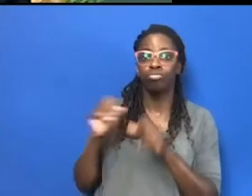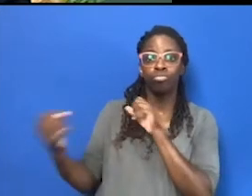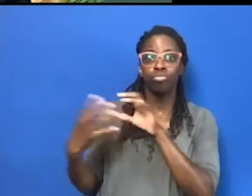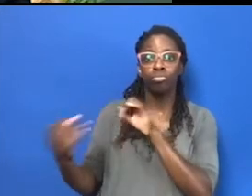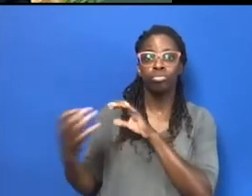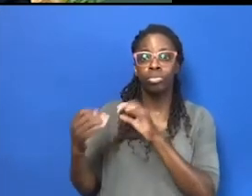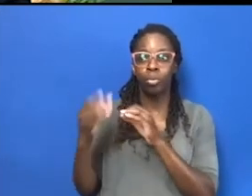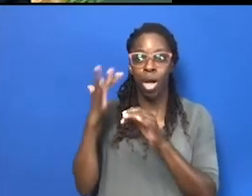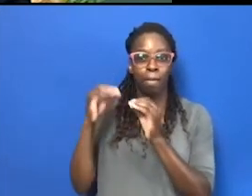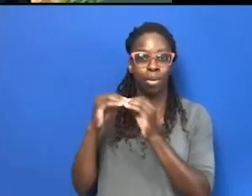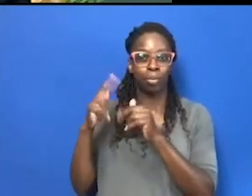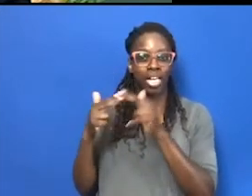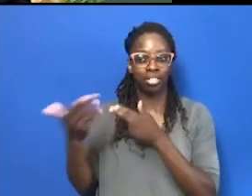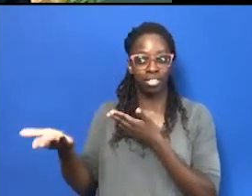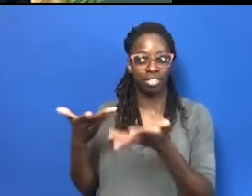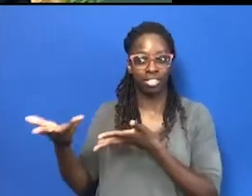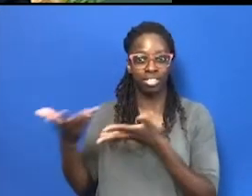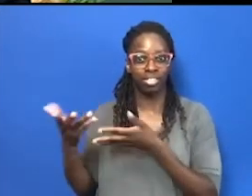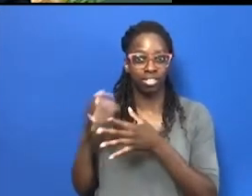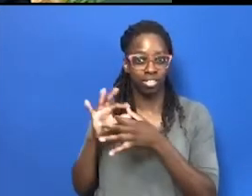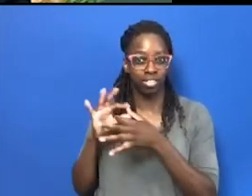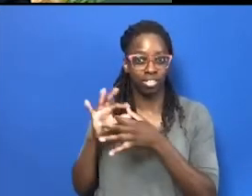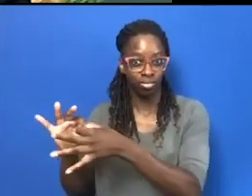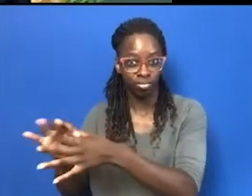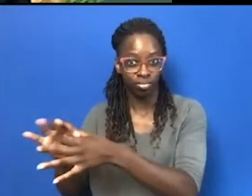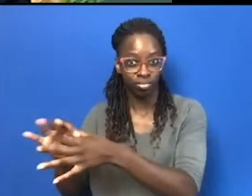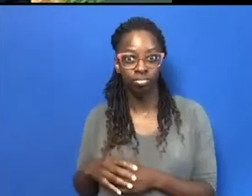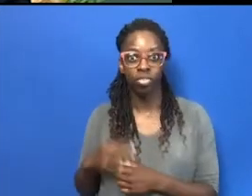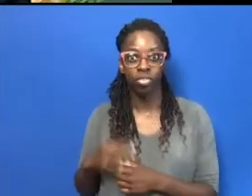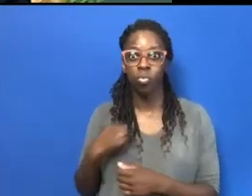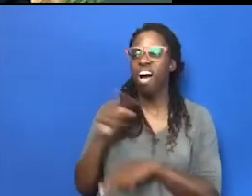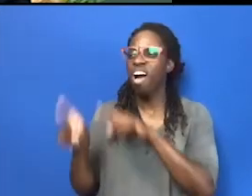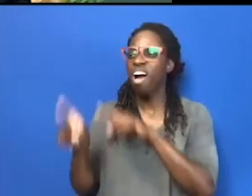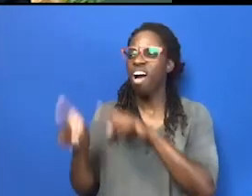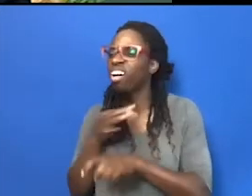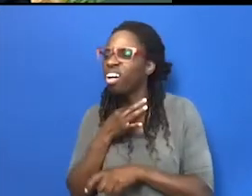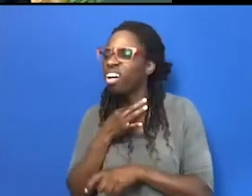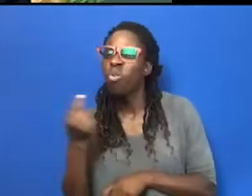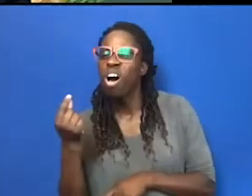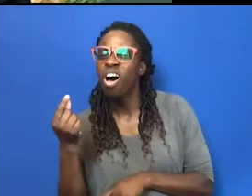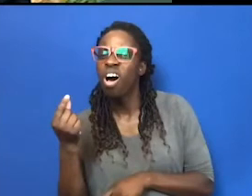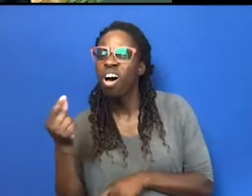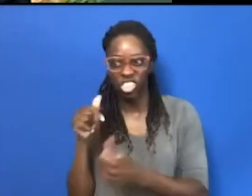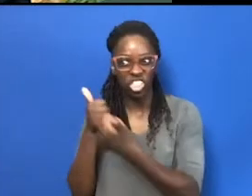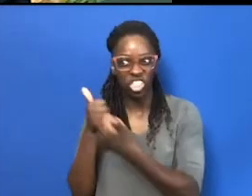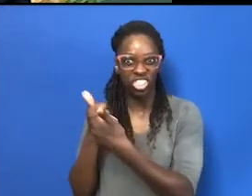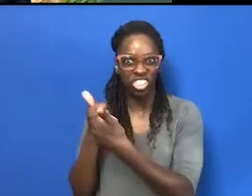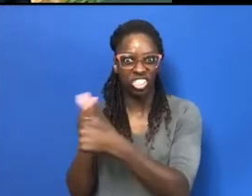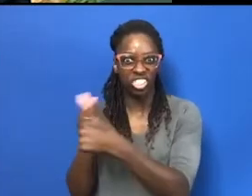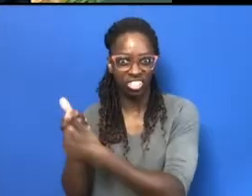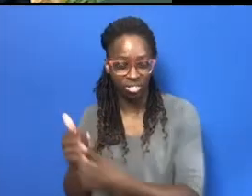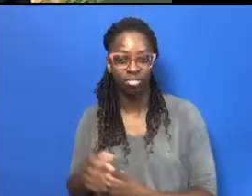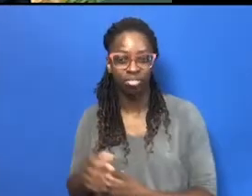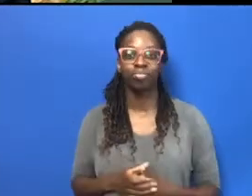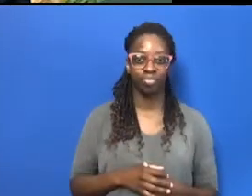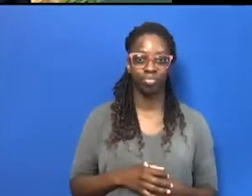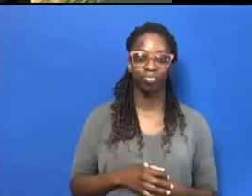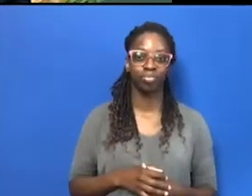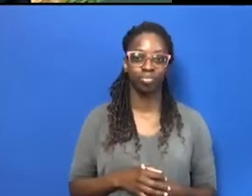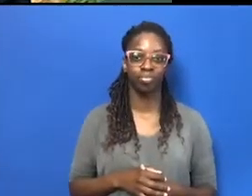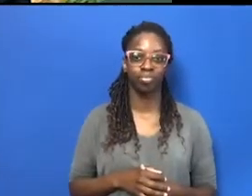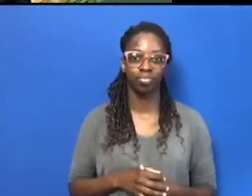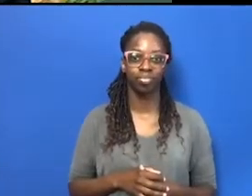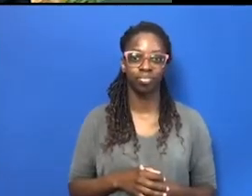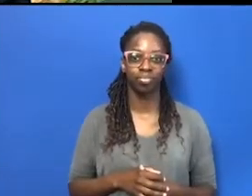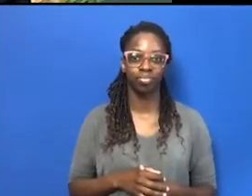those moments by adding in our own questions and our own challenges. And we'll talk more about questions and challenges later, but just making sure that we're not missing those